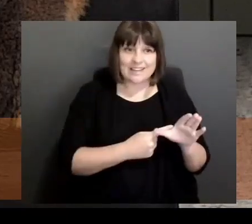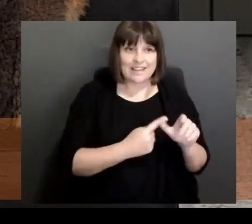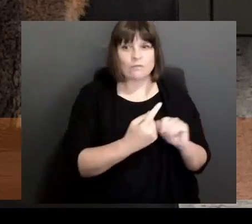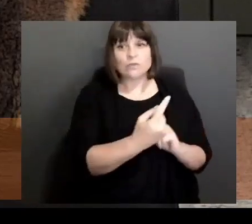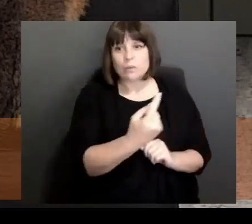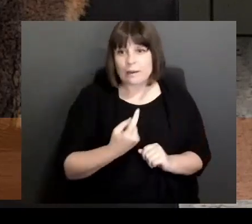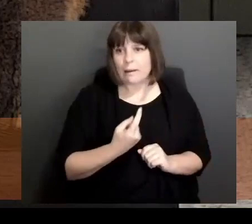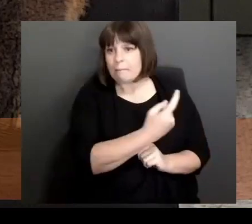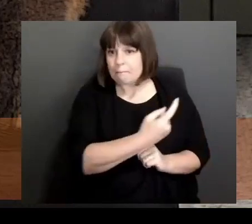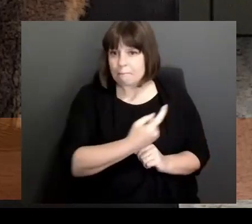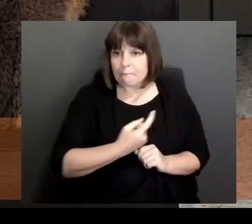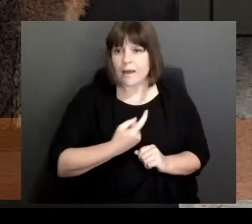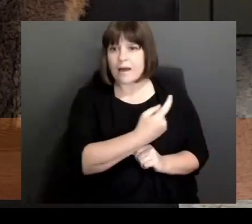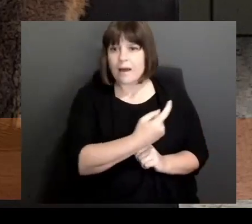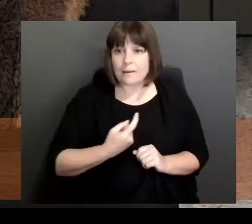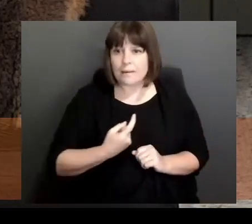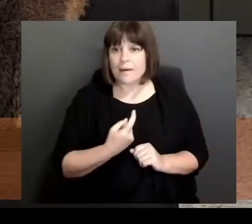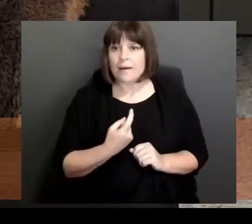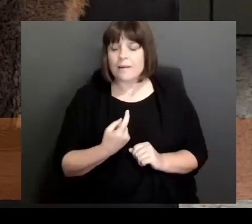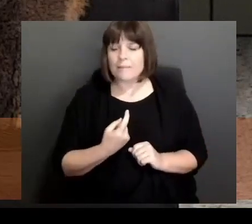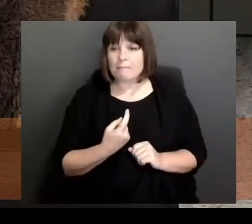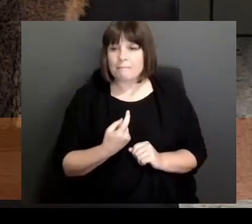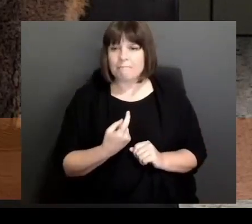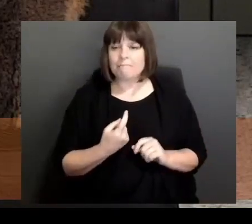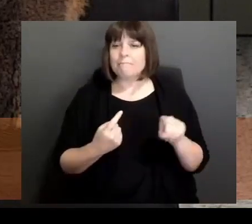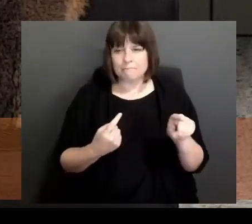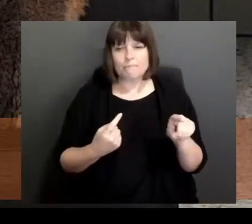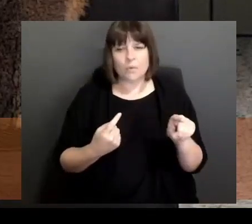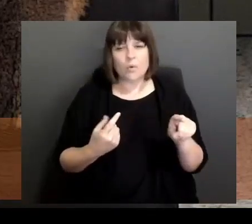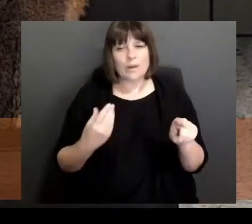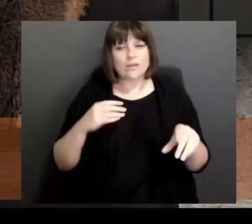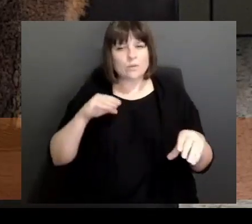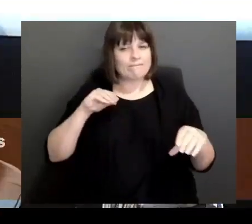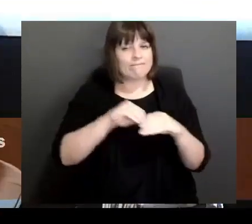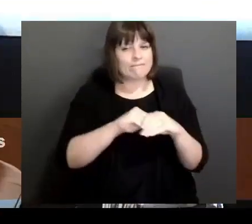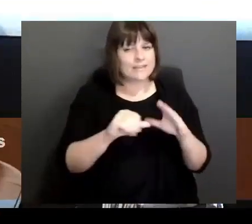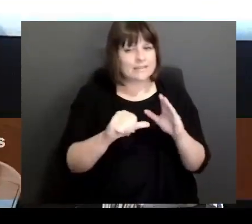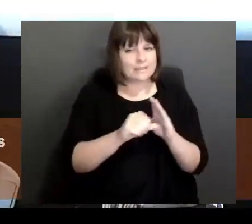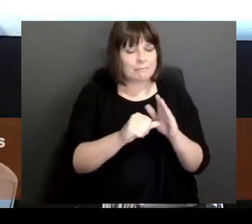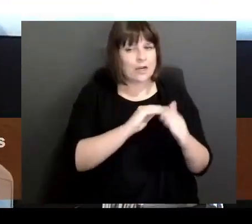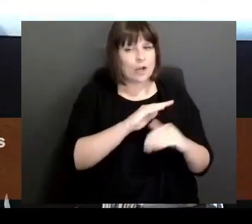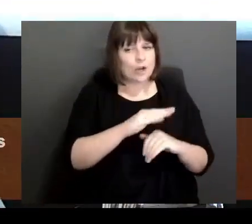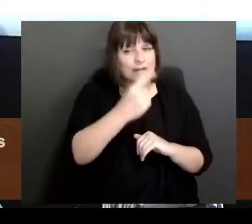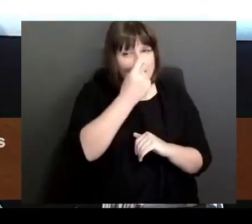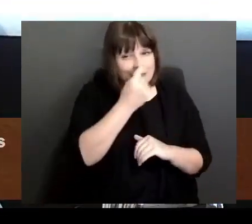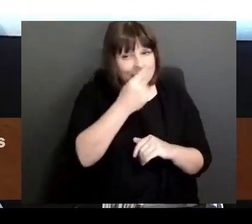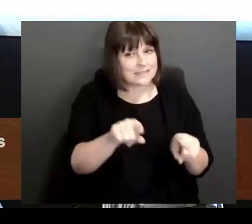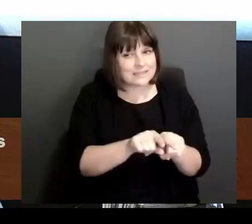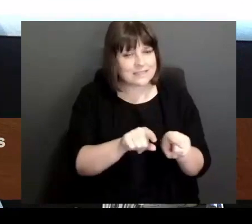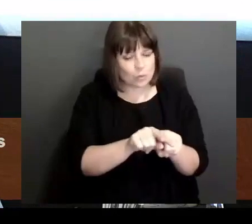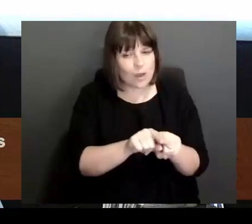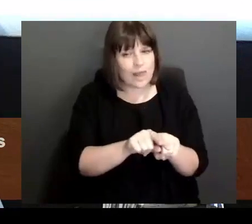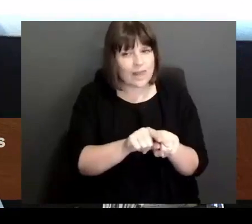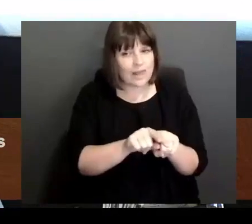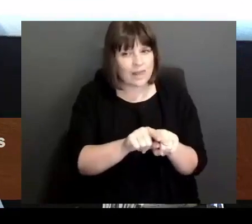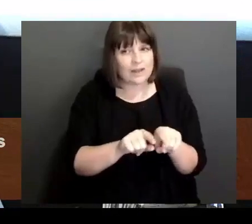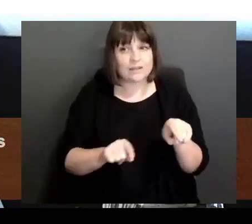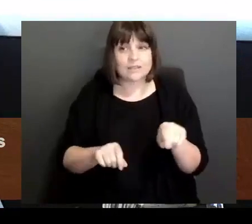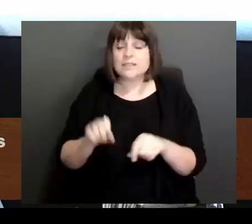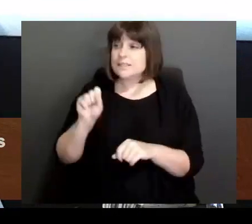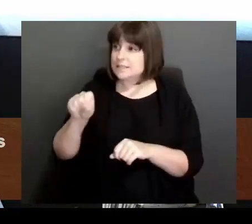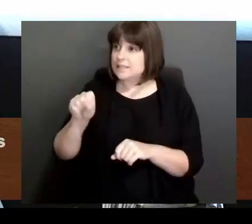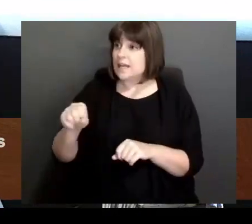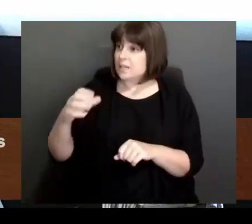be an investment in capacity as well. Well, yes, and that's what you need to be able to actually